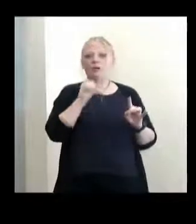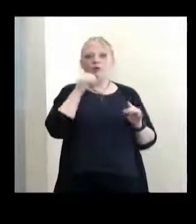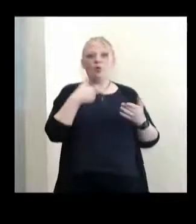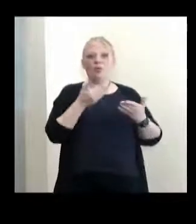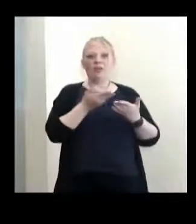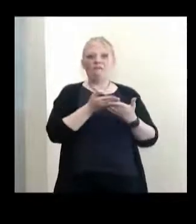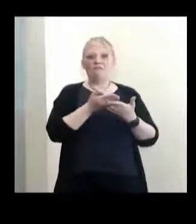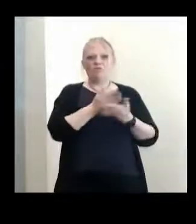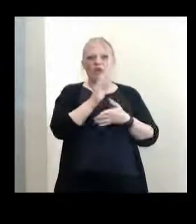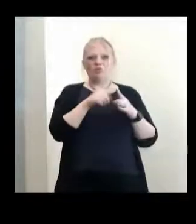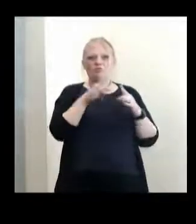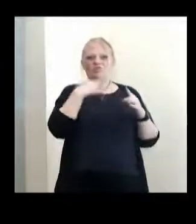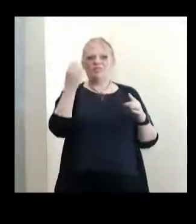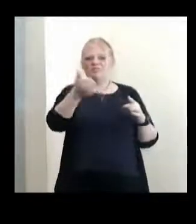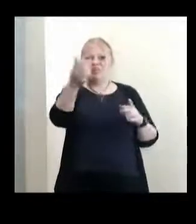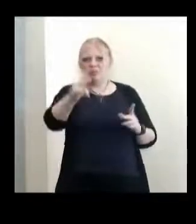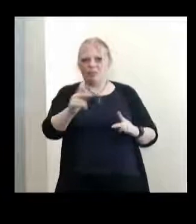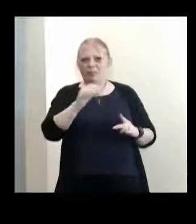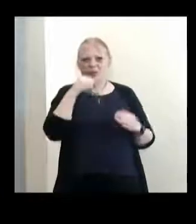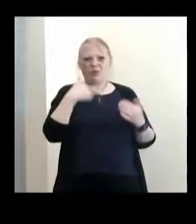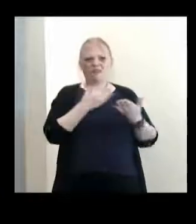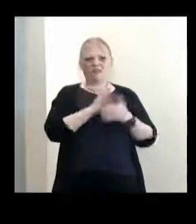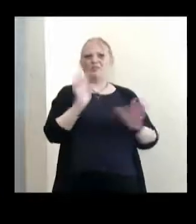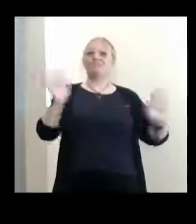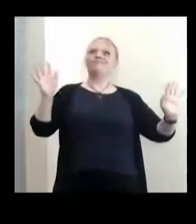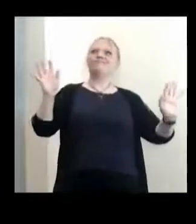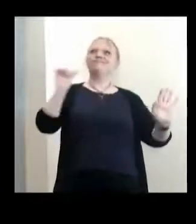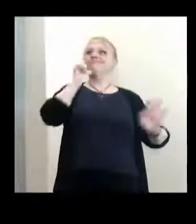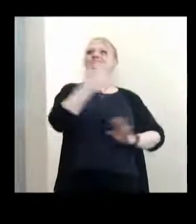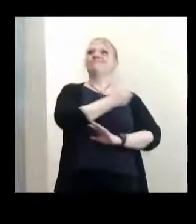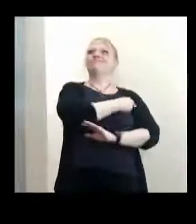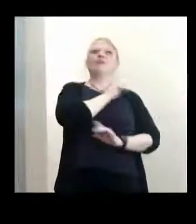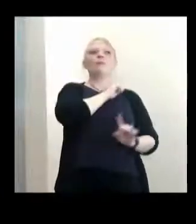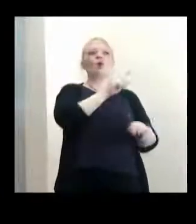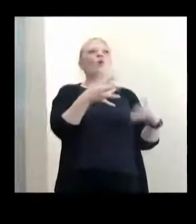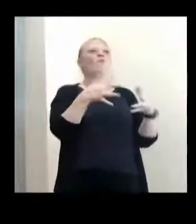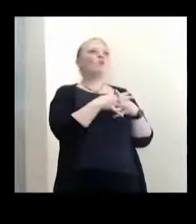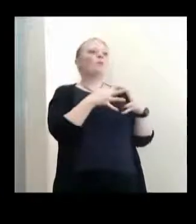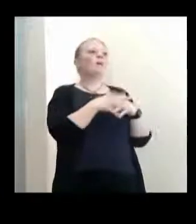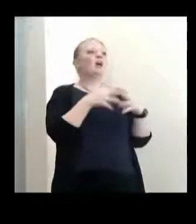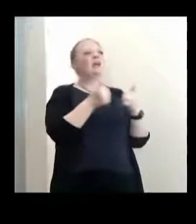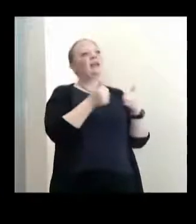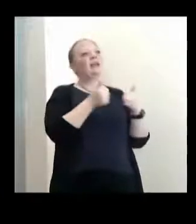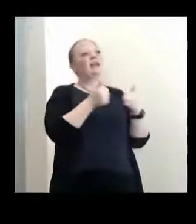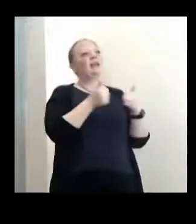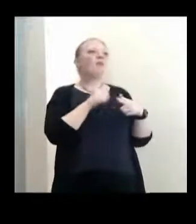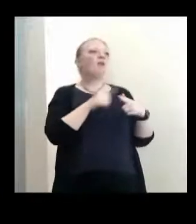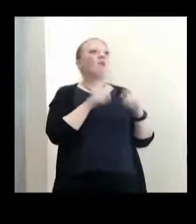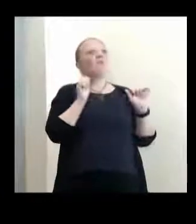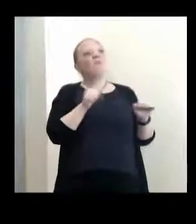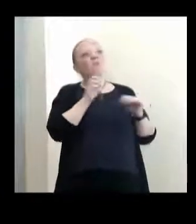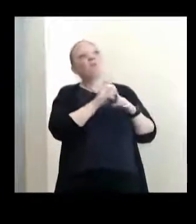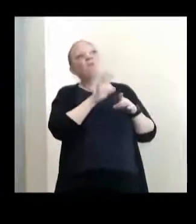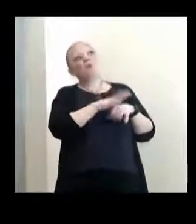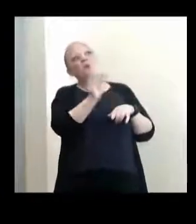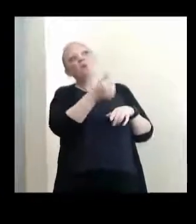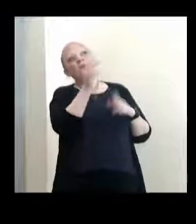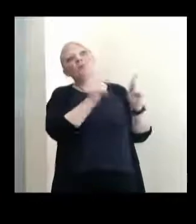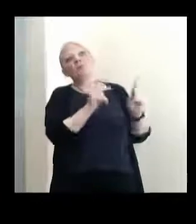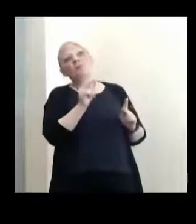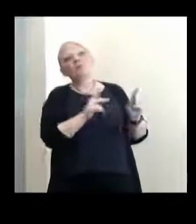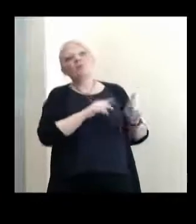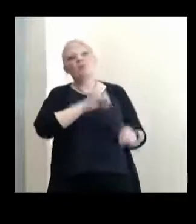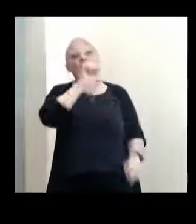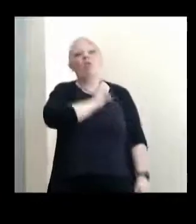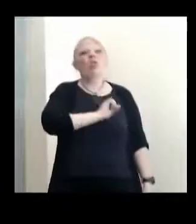risk. They don't have the right to say, I'm not vaccinated, I'm going to go to a football game in the fall and then potentially expose many other people and then be coughing all